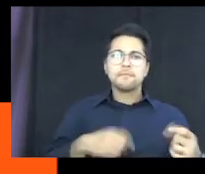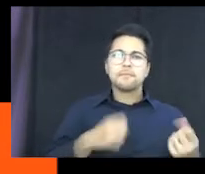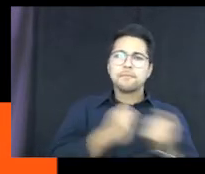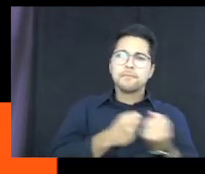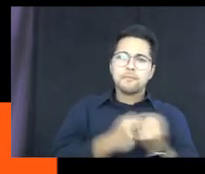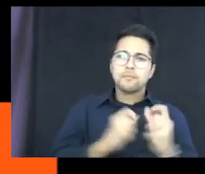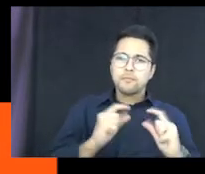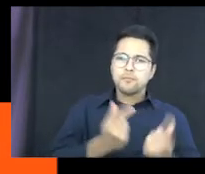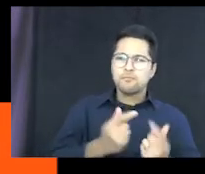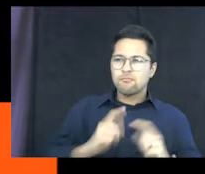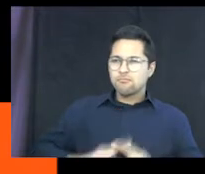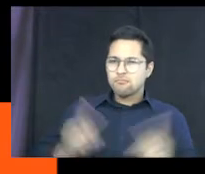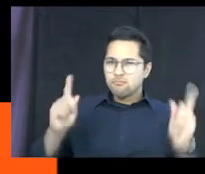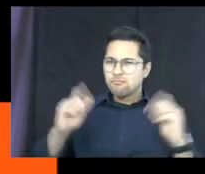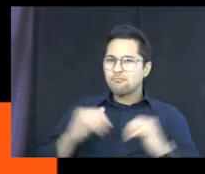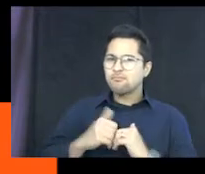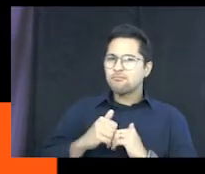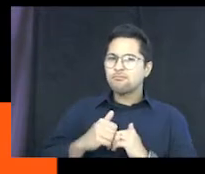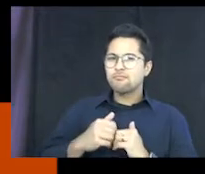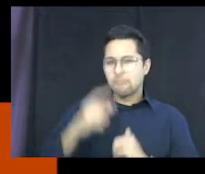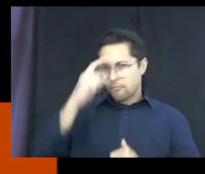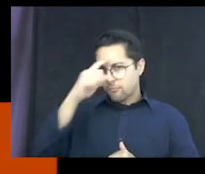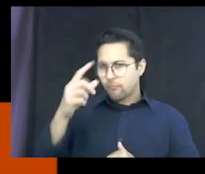group for autistic adults?